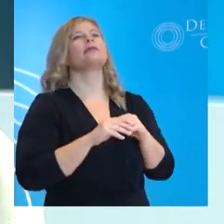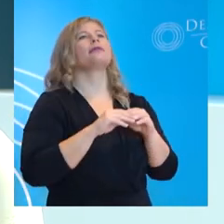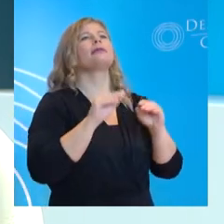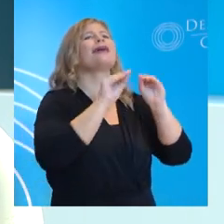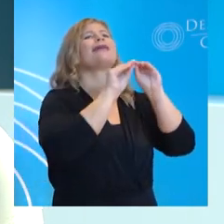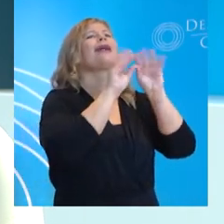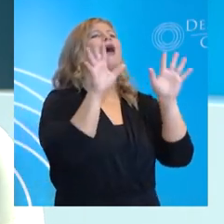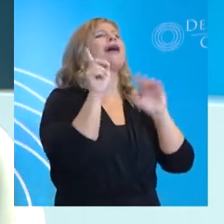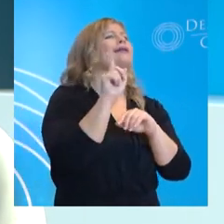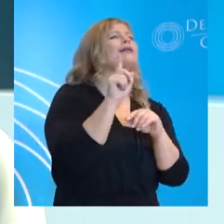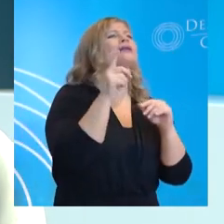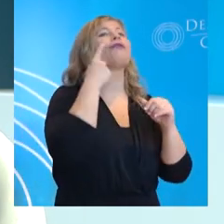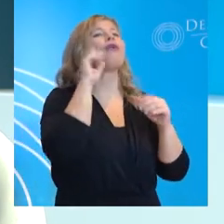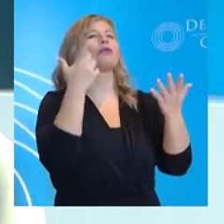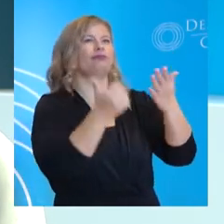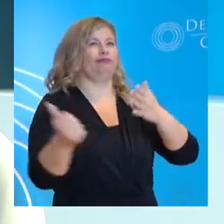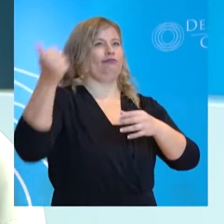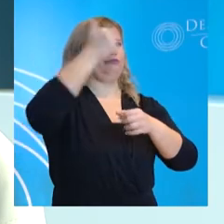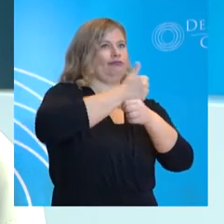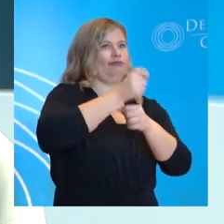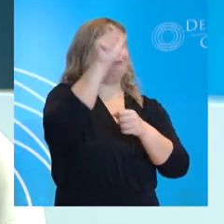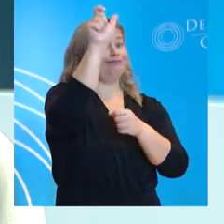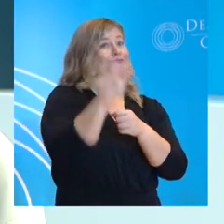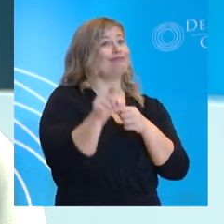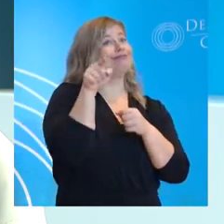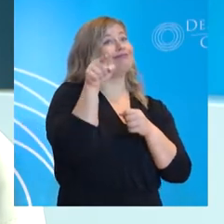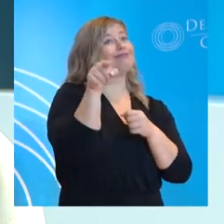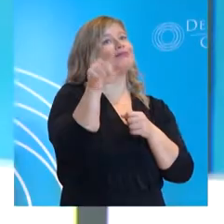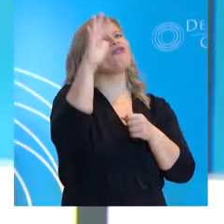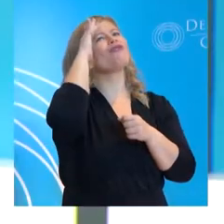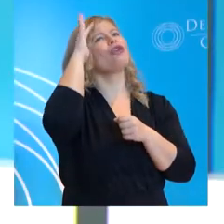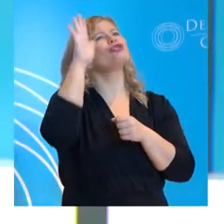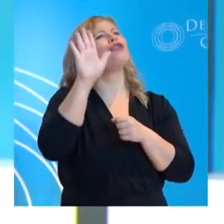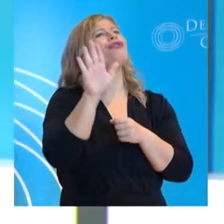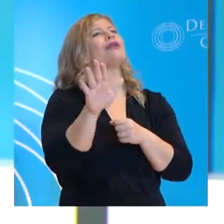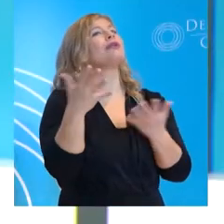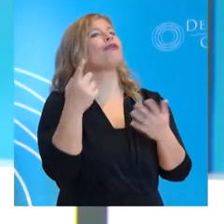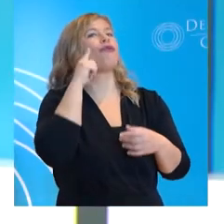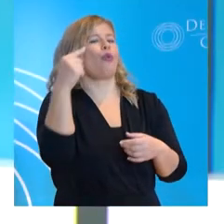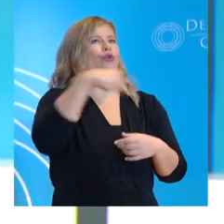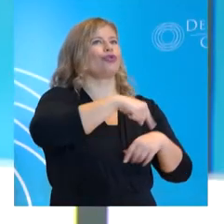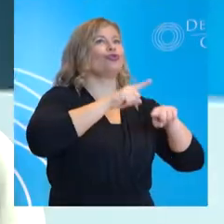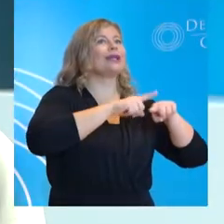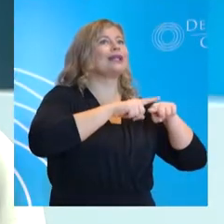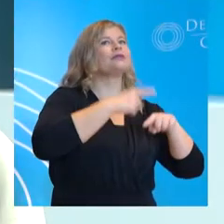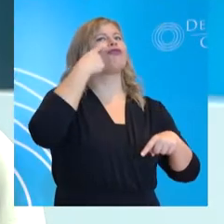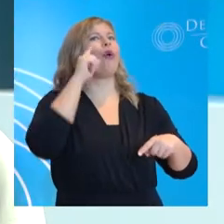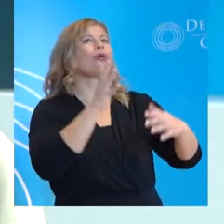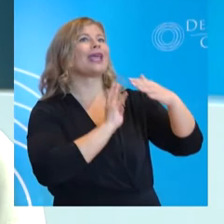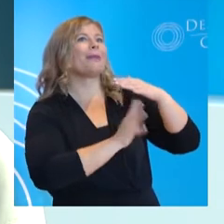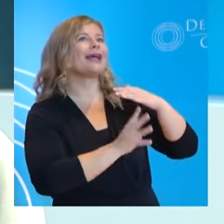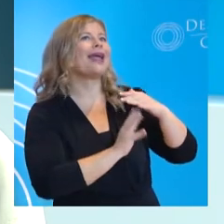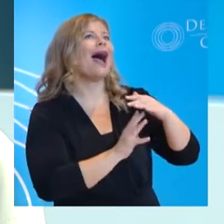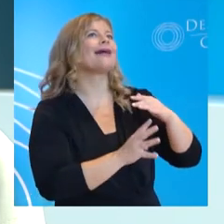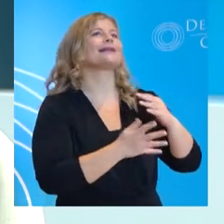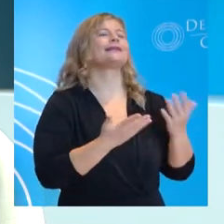collective debt, on new forms of fiscal integration, of whether